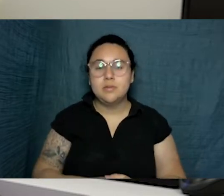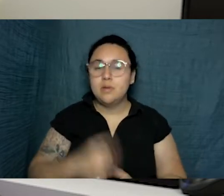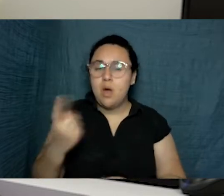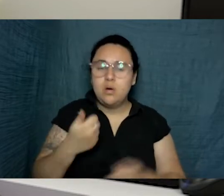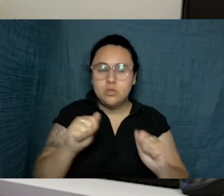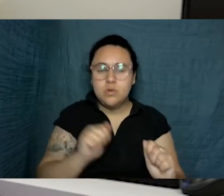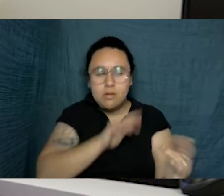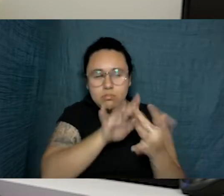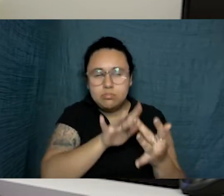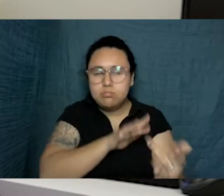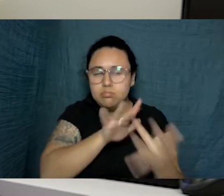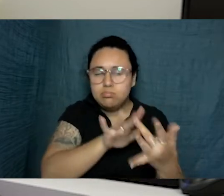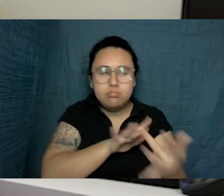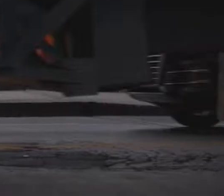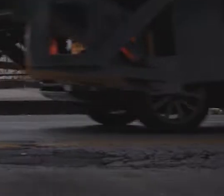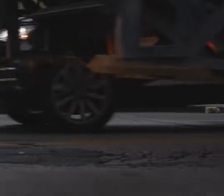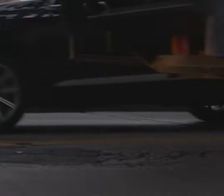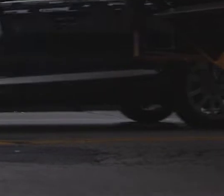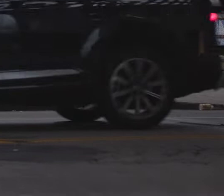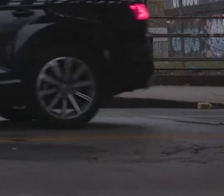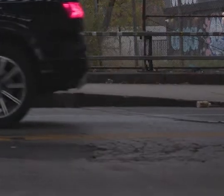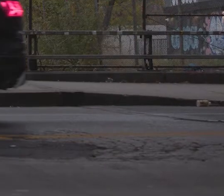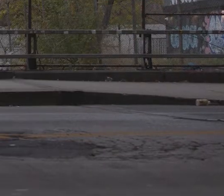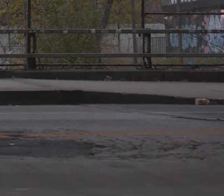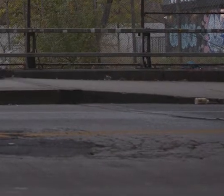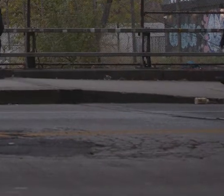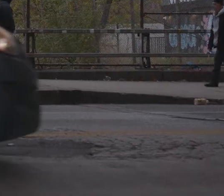trying to maintain that connection.